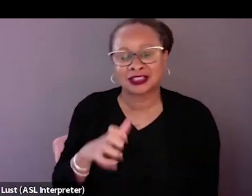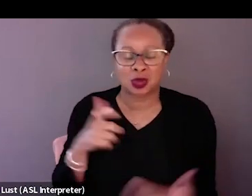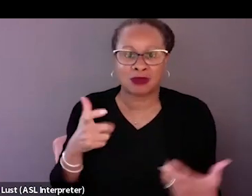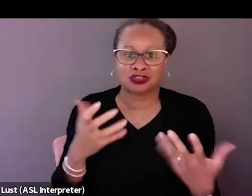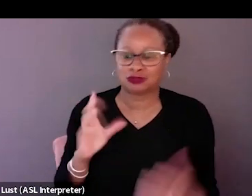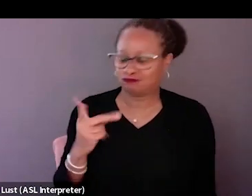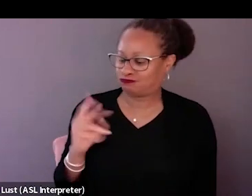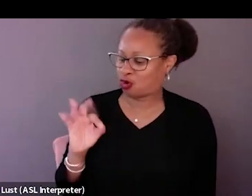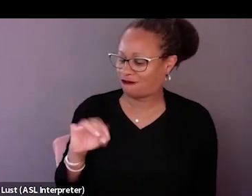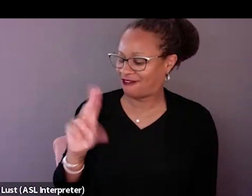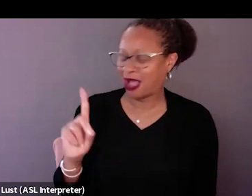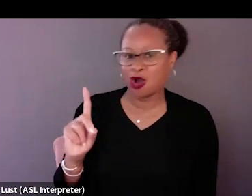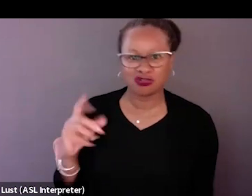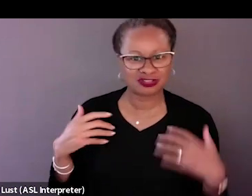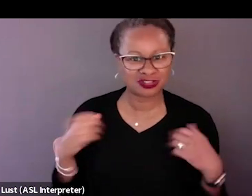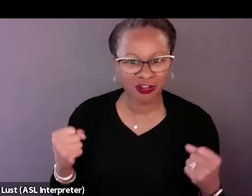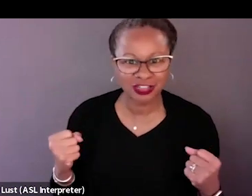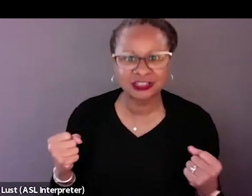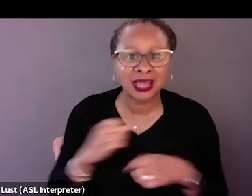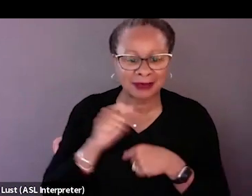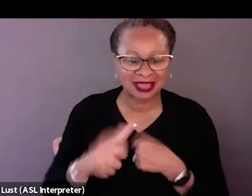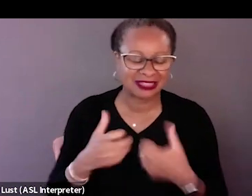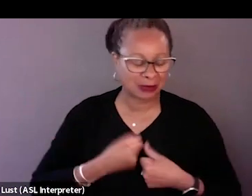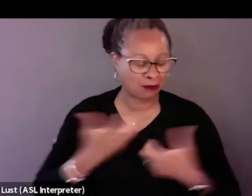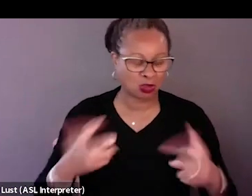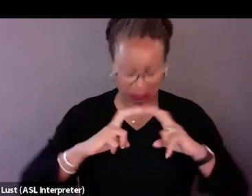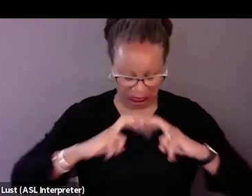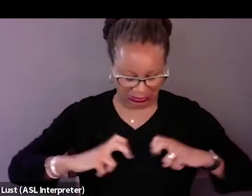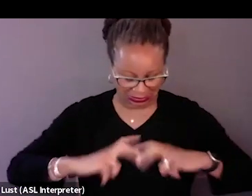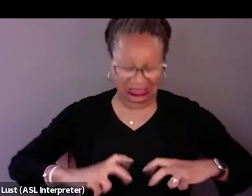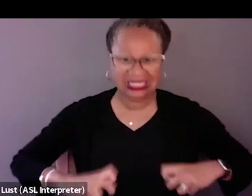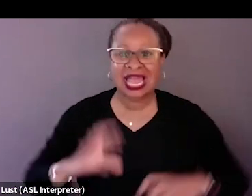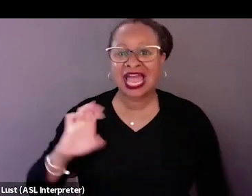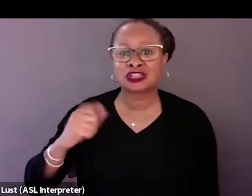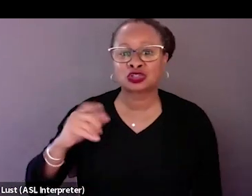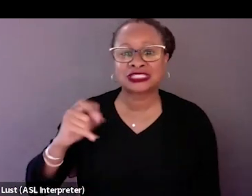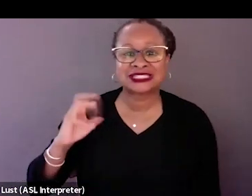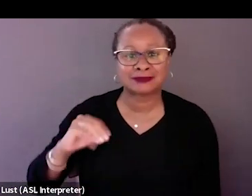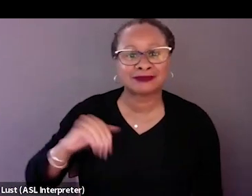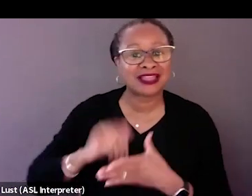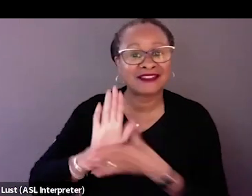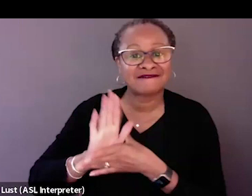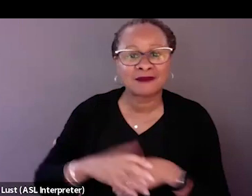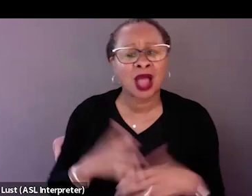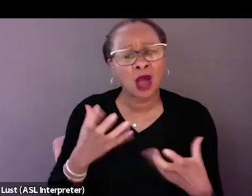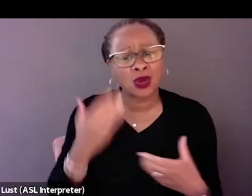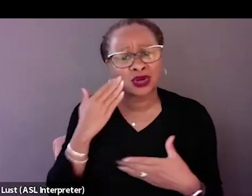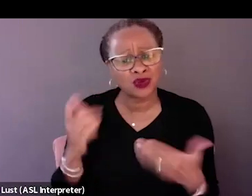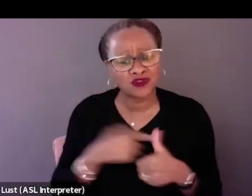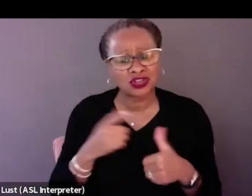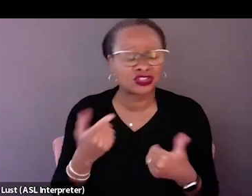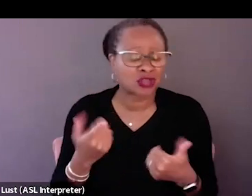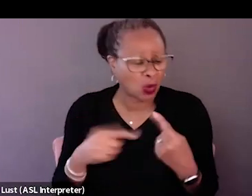profound courage in making this emotional exorcism, as you called it in the film. I just want to know, first and foremost, when did you decide